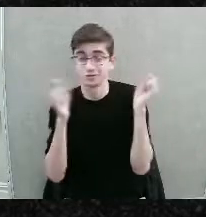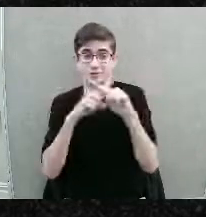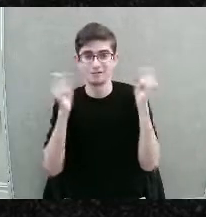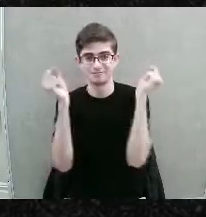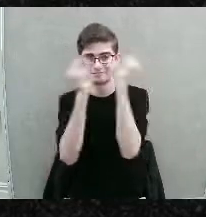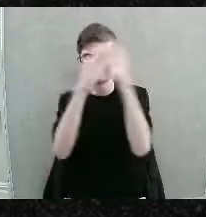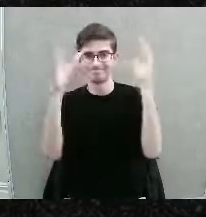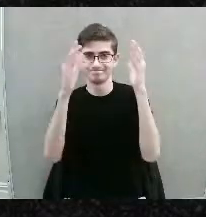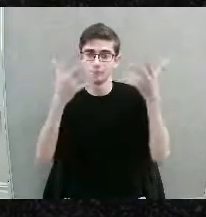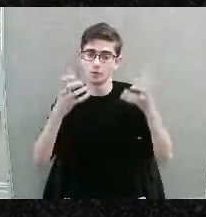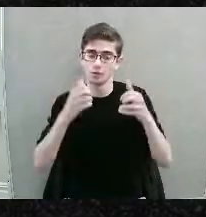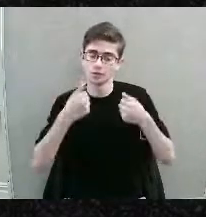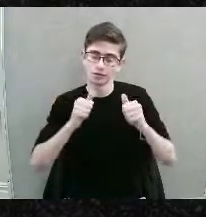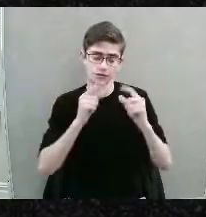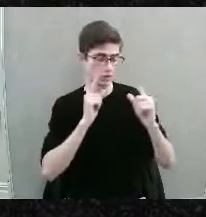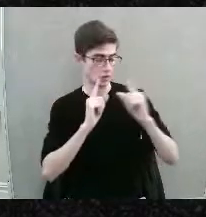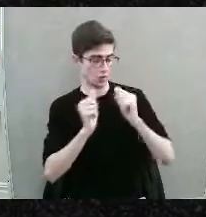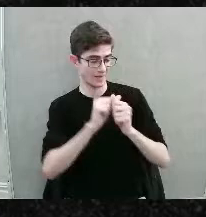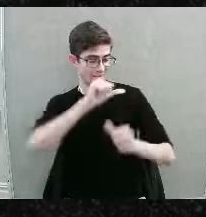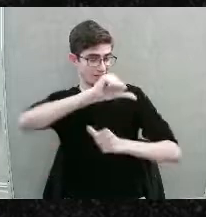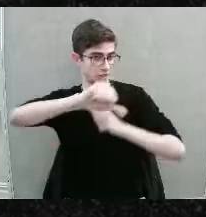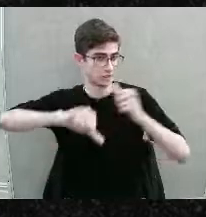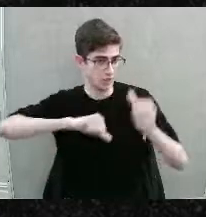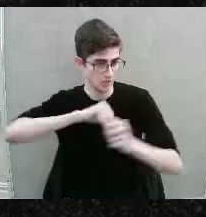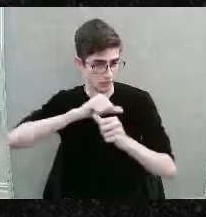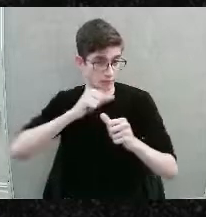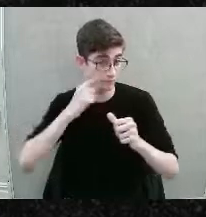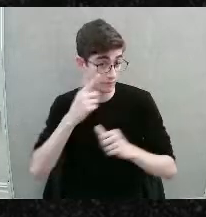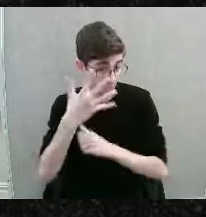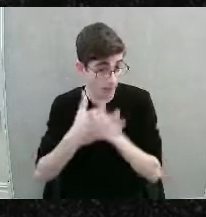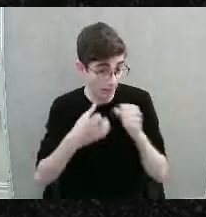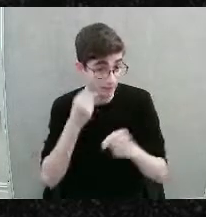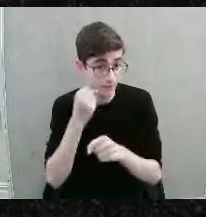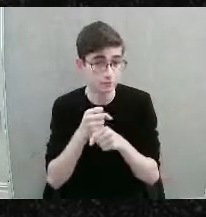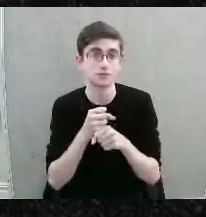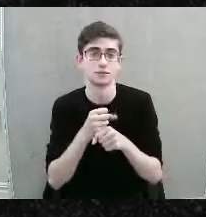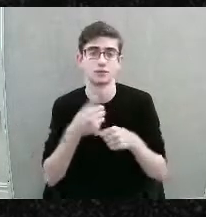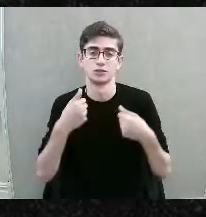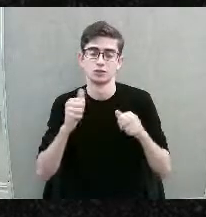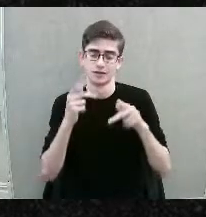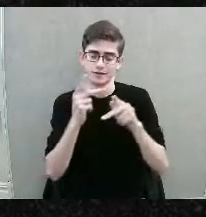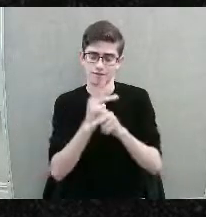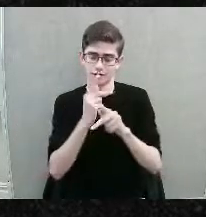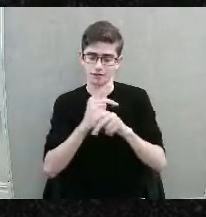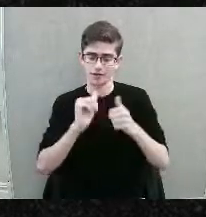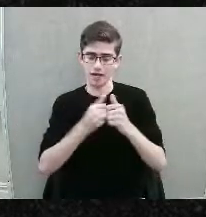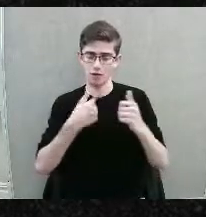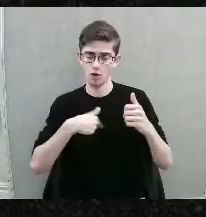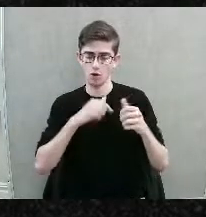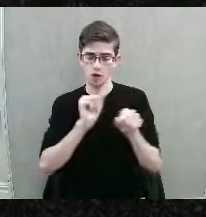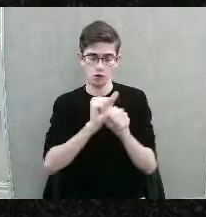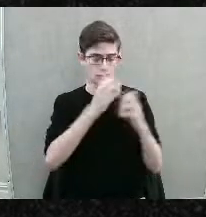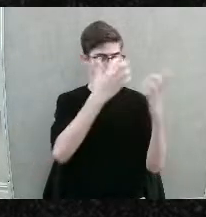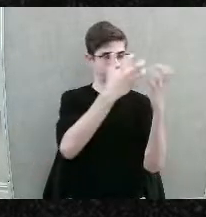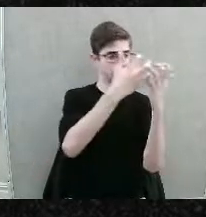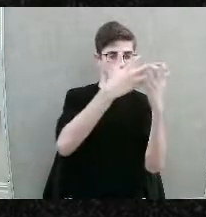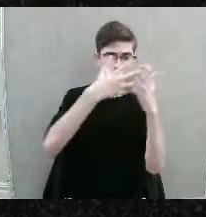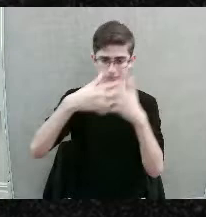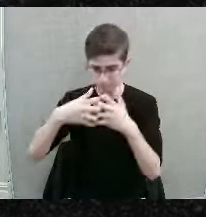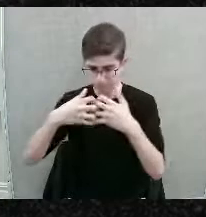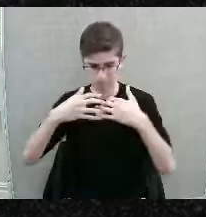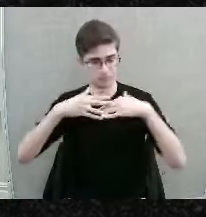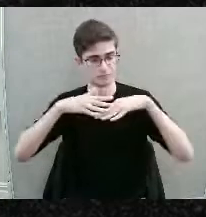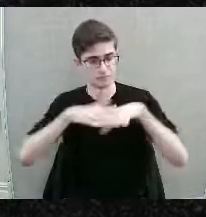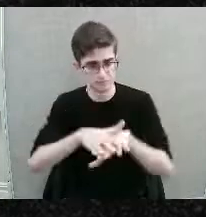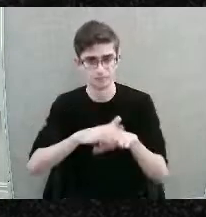to try to talk to each other over a five-year period of time so as to synthesize our work together. And it included an opening